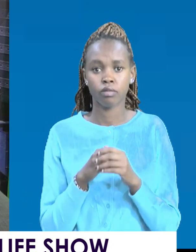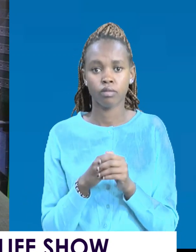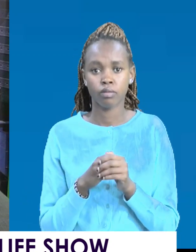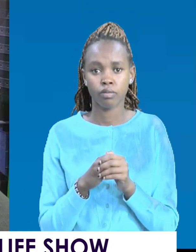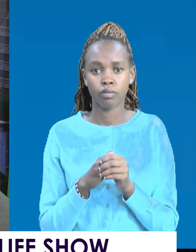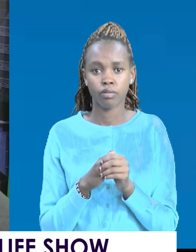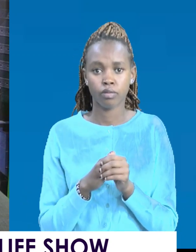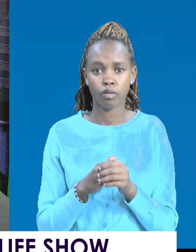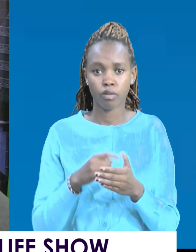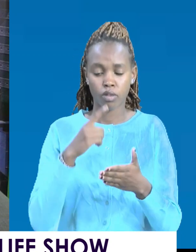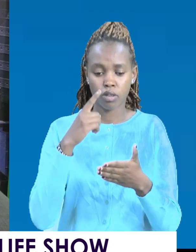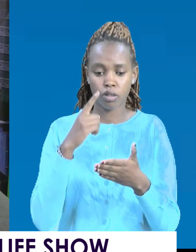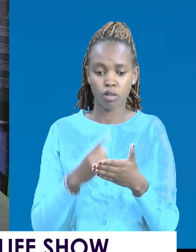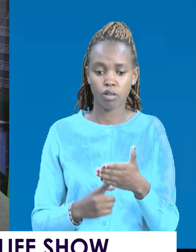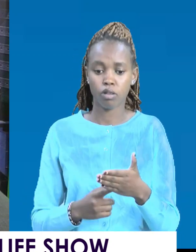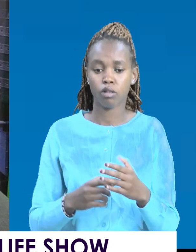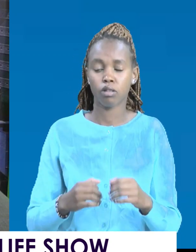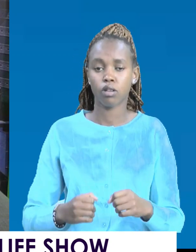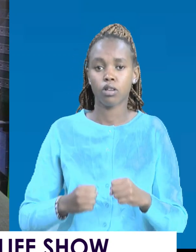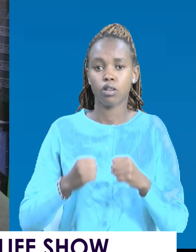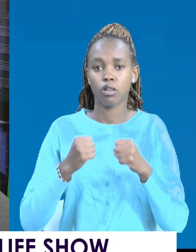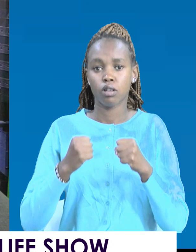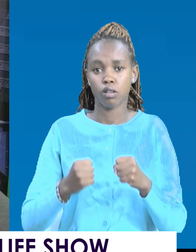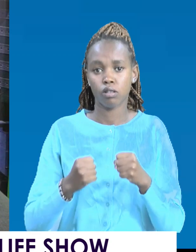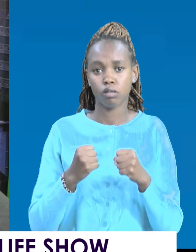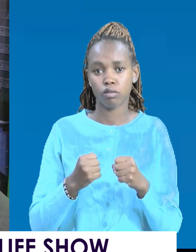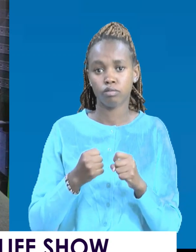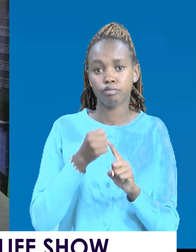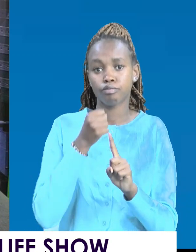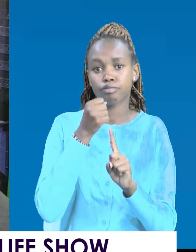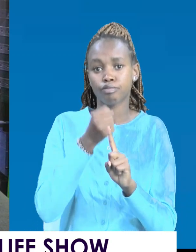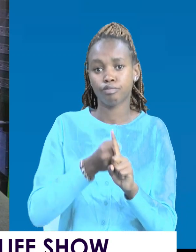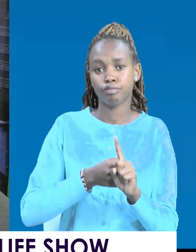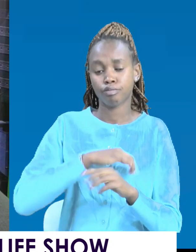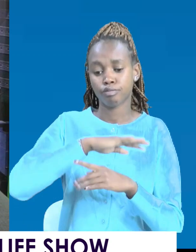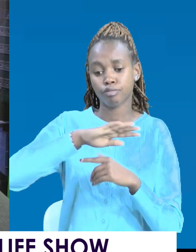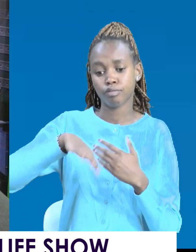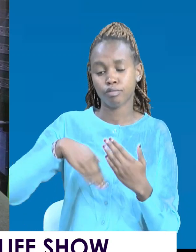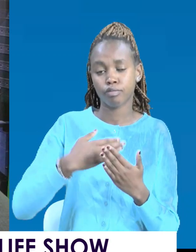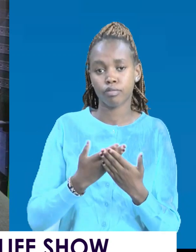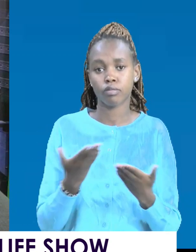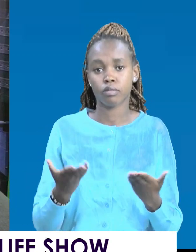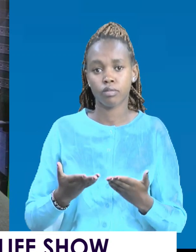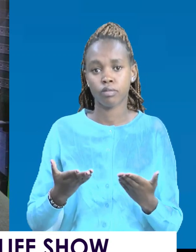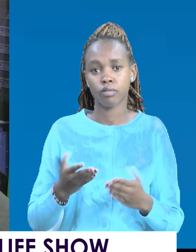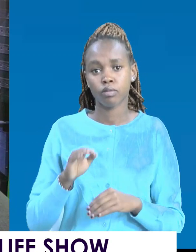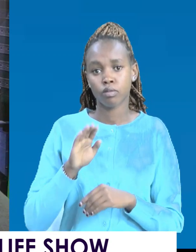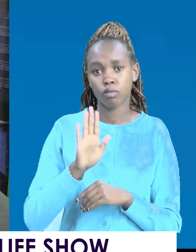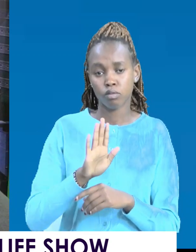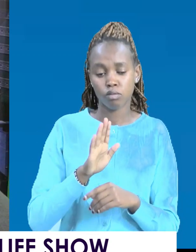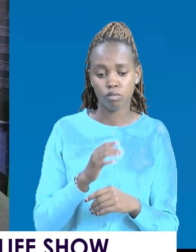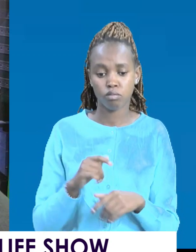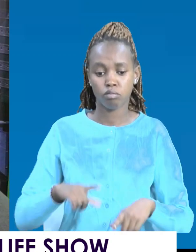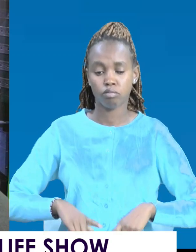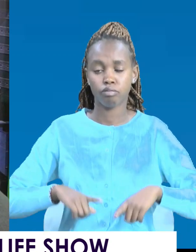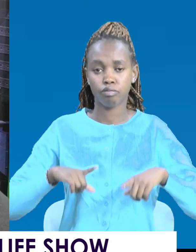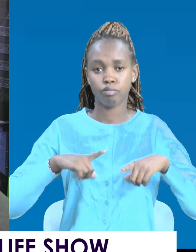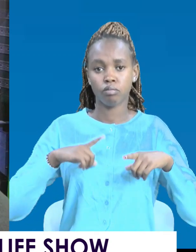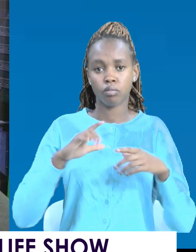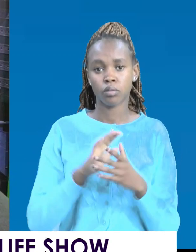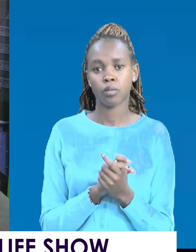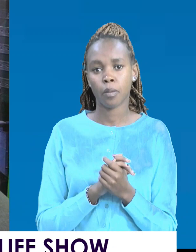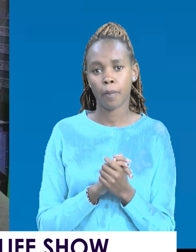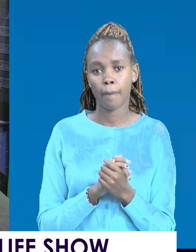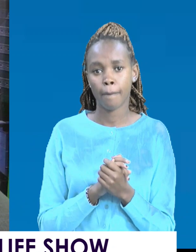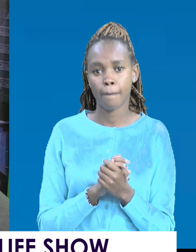what impacts every other area of your life, literally. It doesn't matter. It